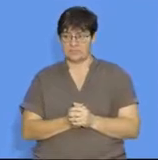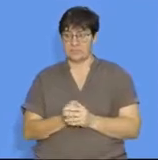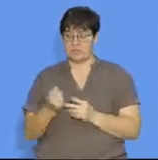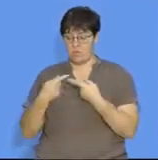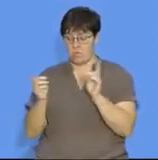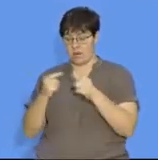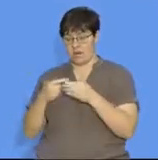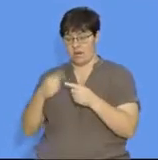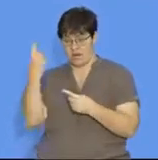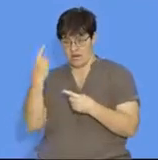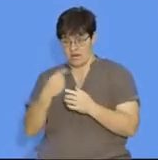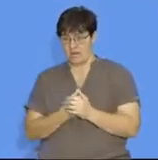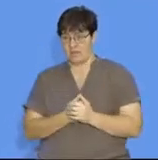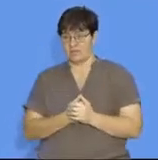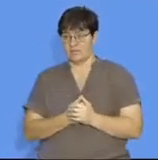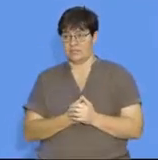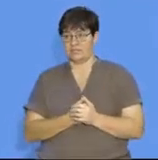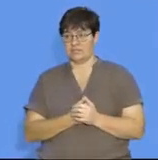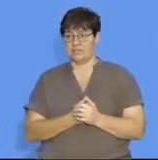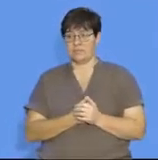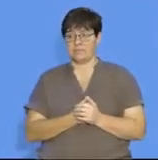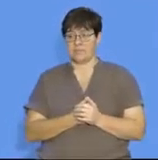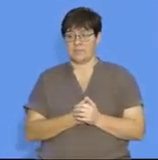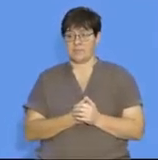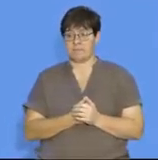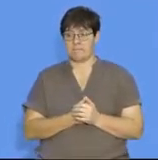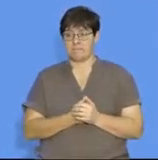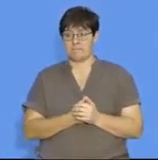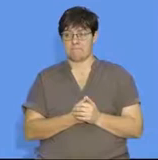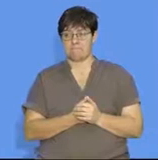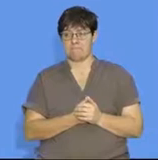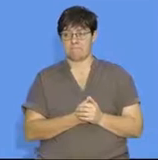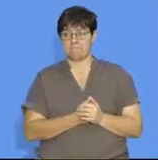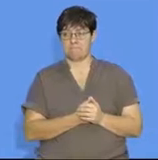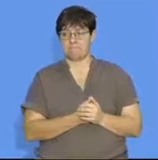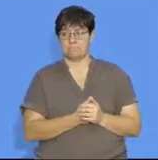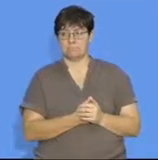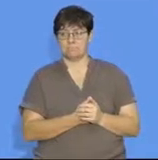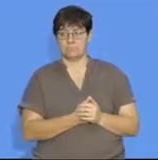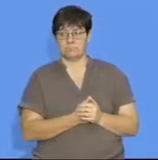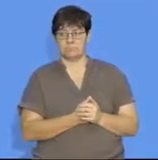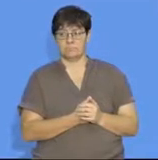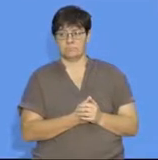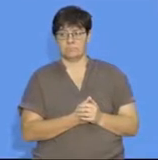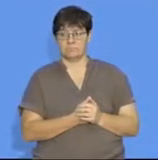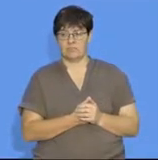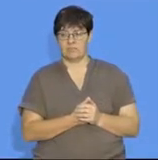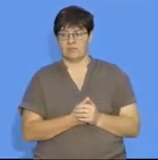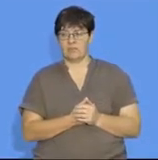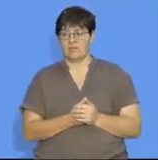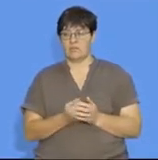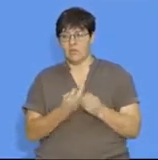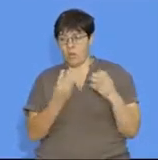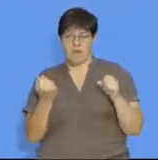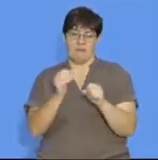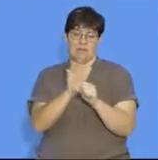switch was open. So this was an open switch, okay? This was an open switch. There